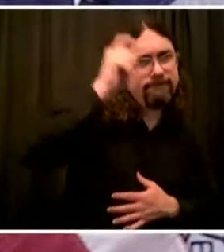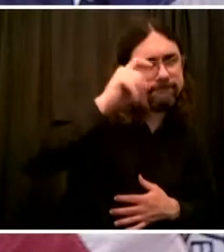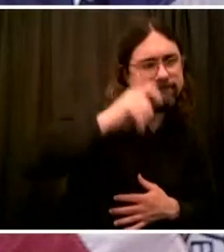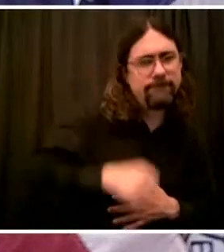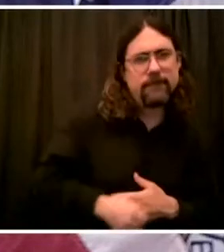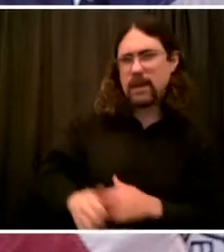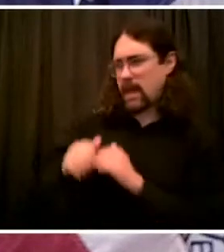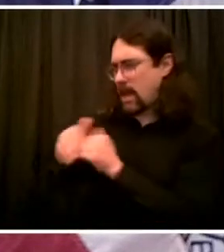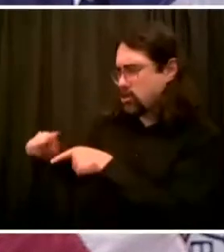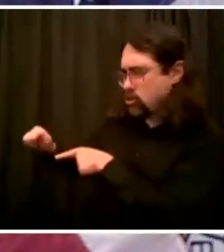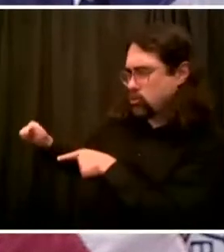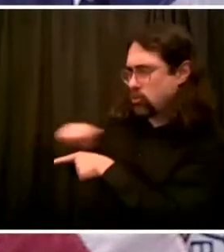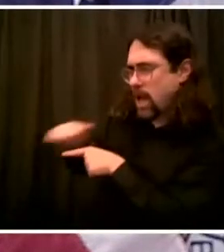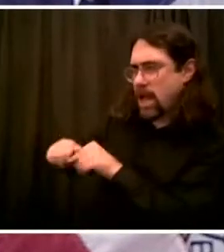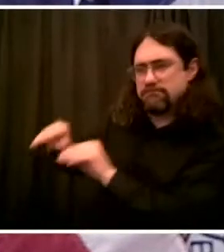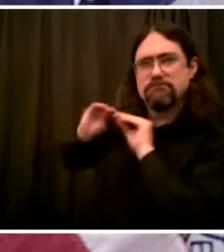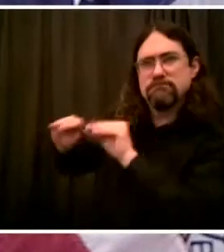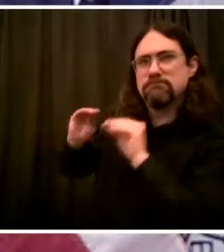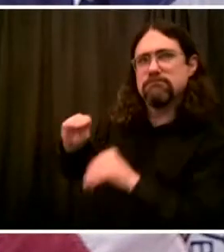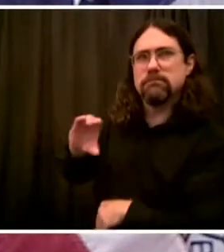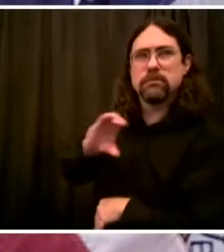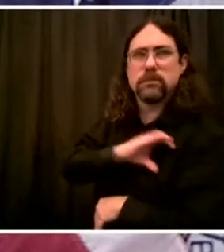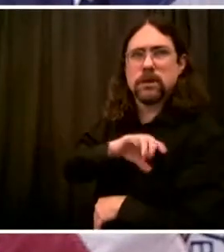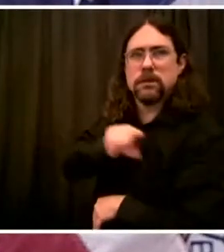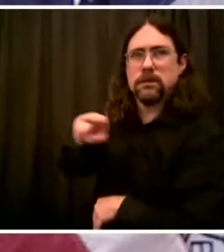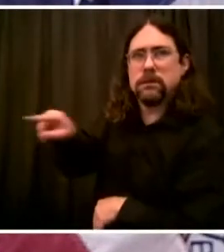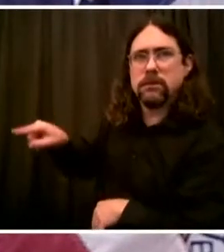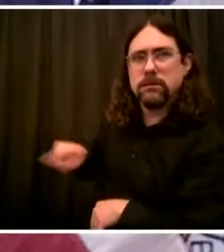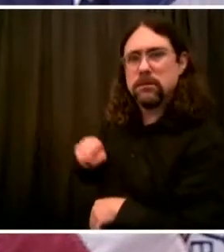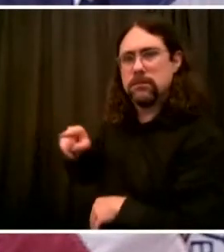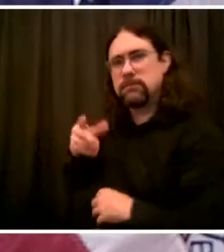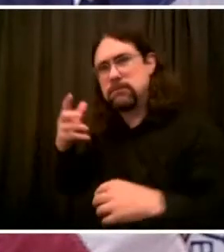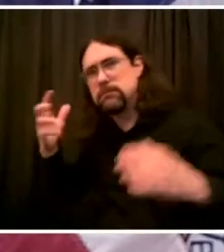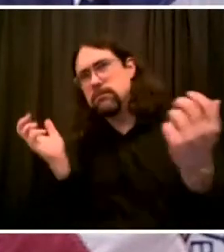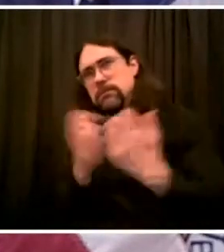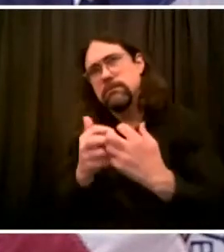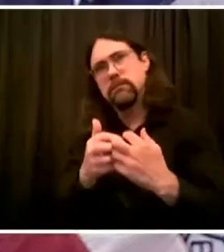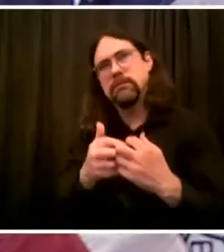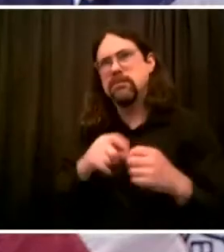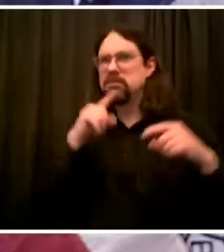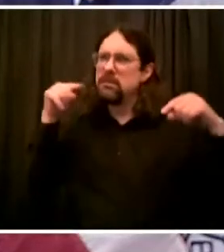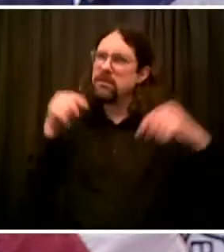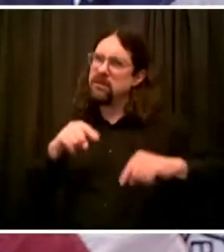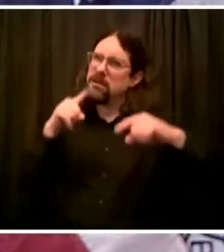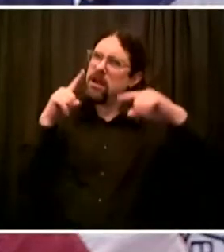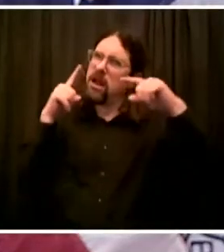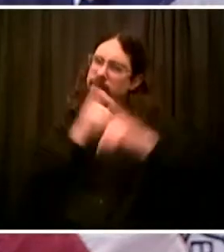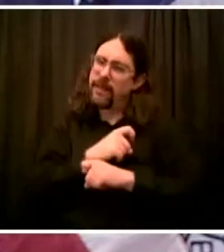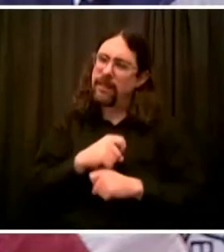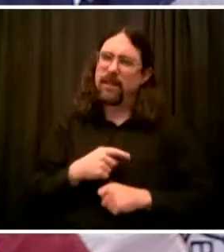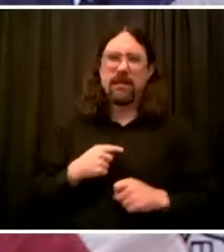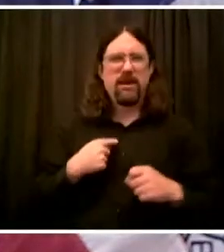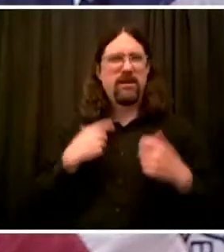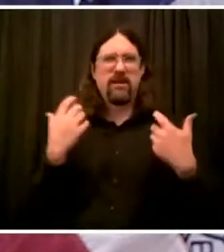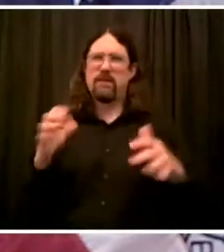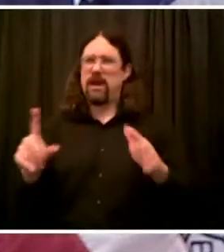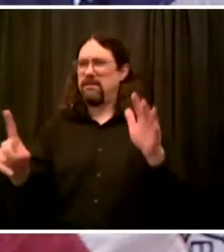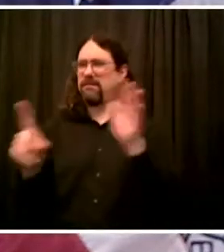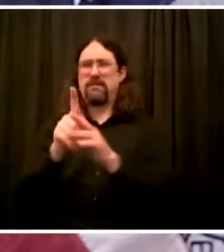not create unnecessary tension between our police and our communities. And you know, some out there have raised concerns, and I value the